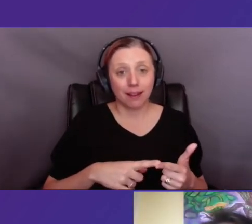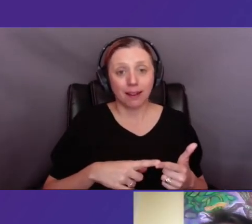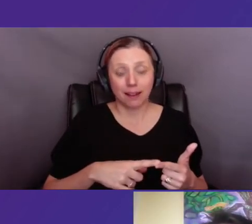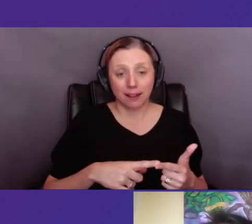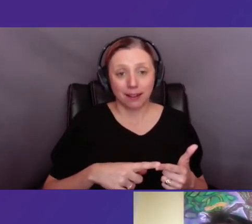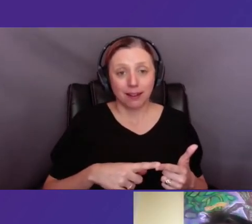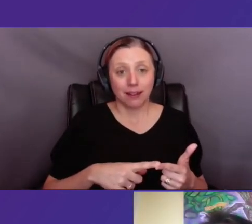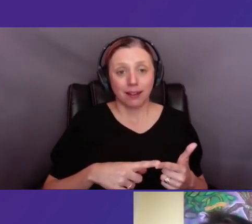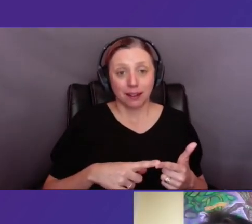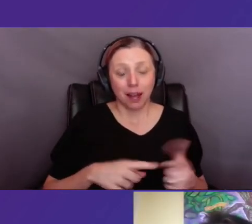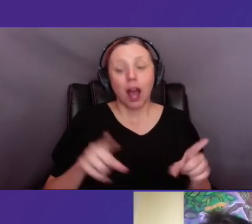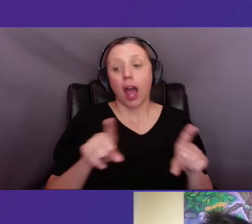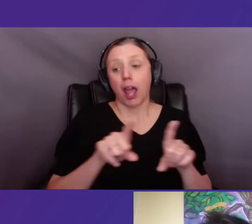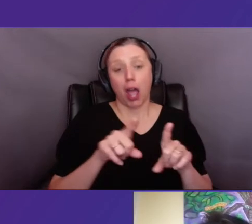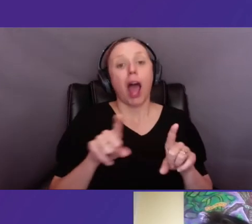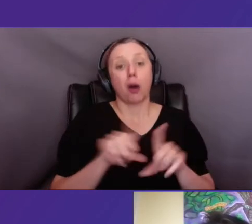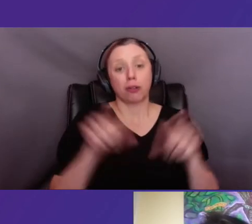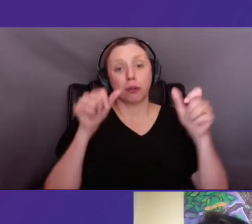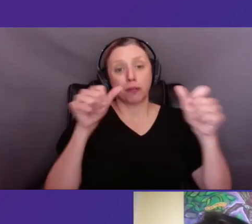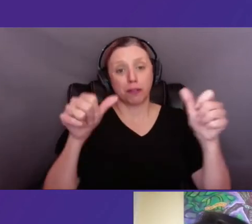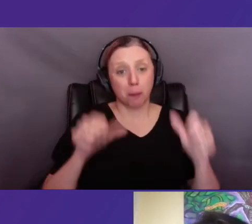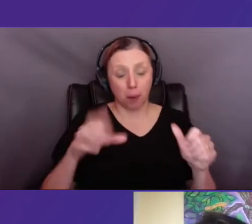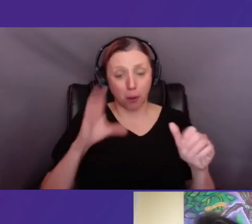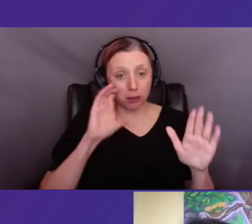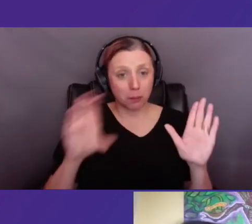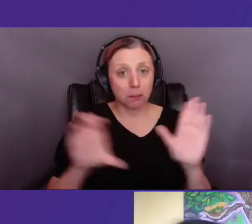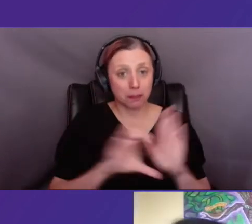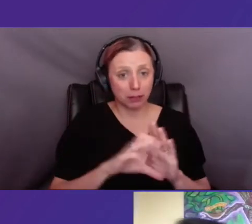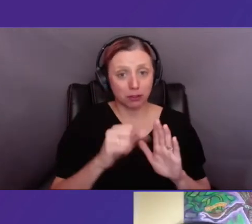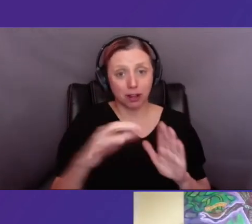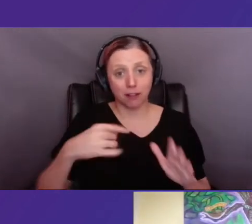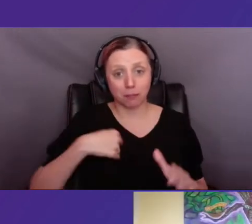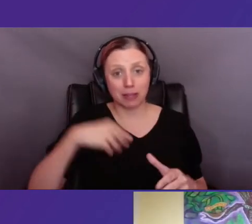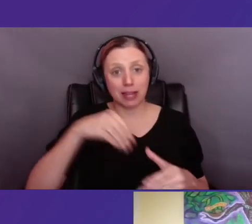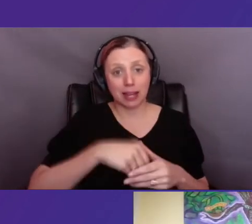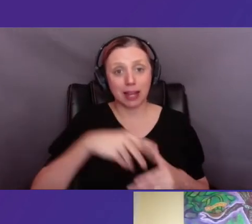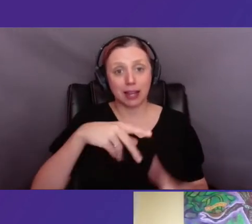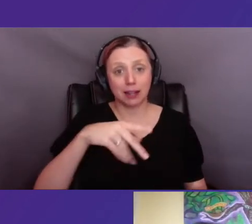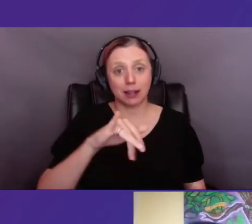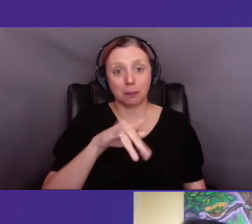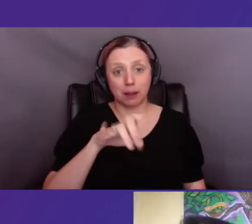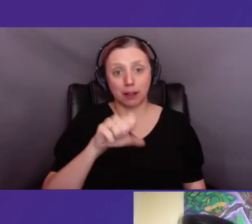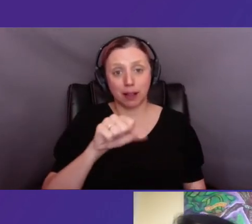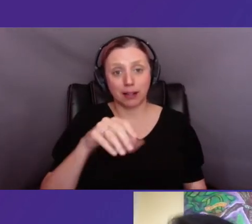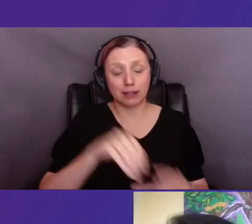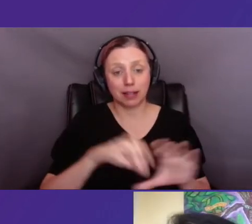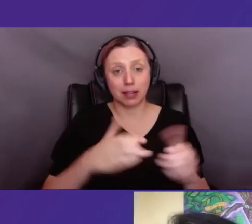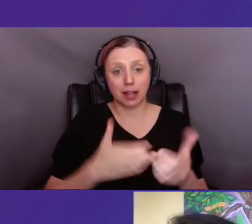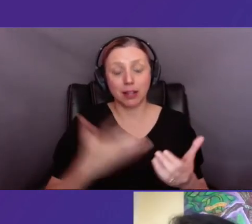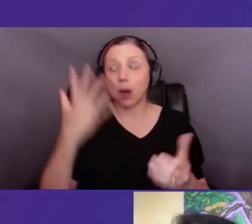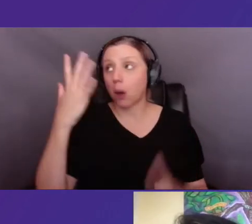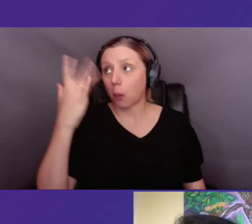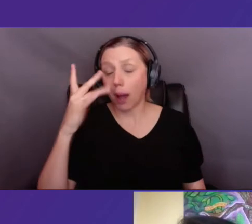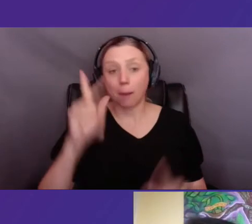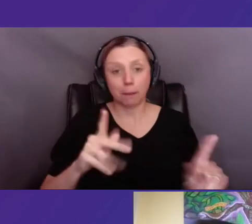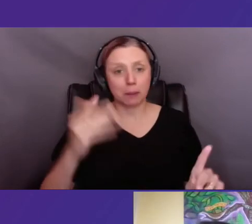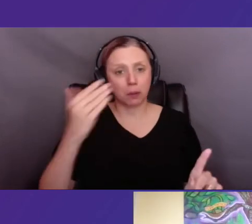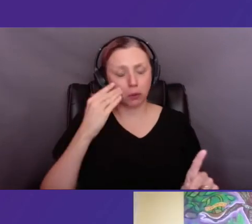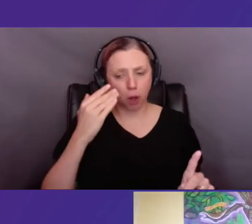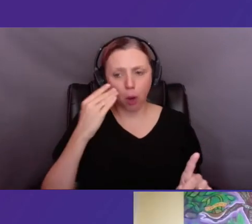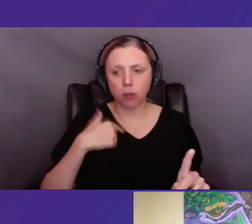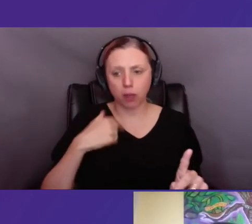I even post photos of me in the Pilates classes so people know, that I am staying on top of